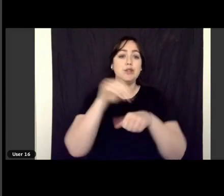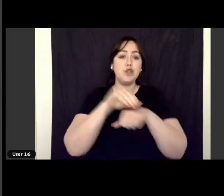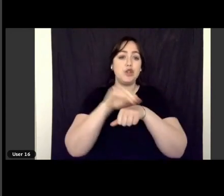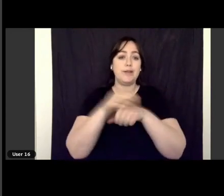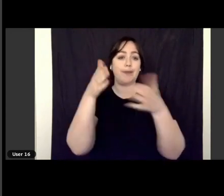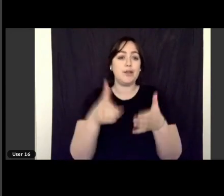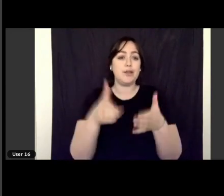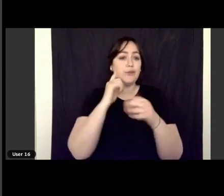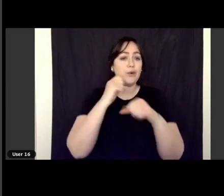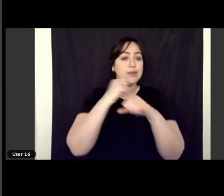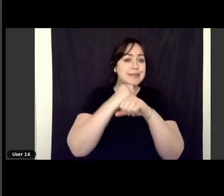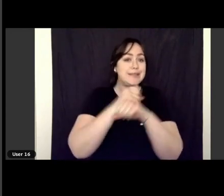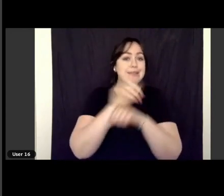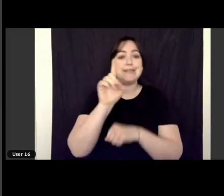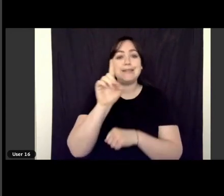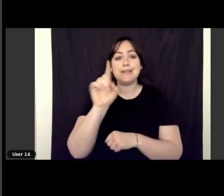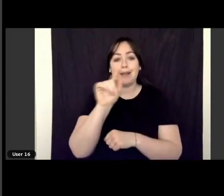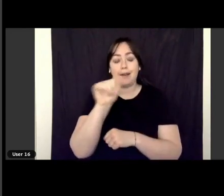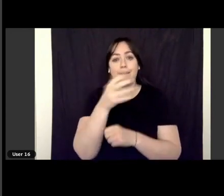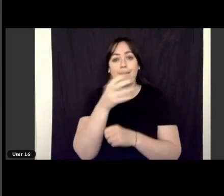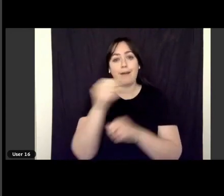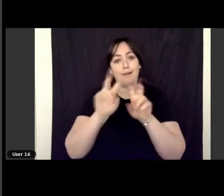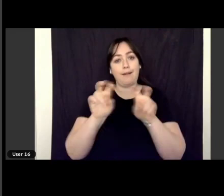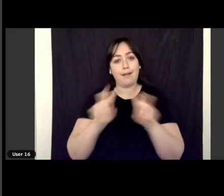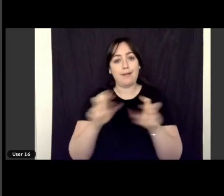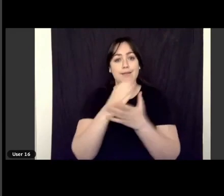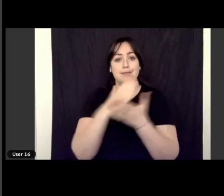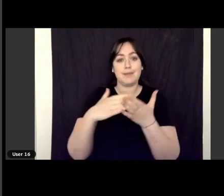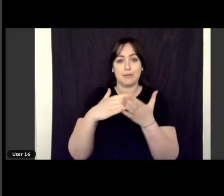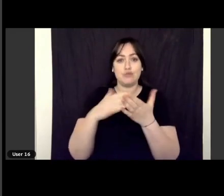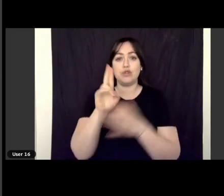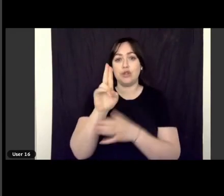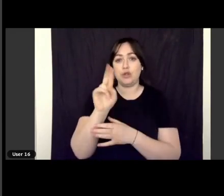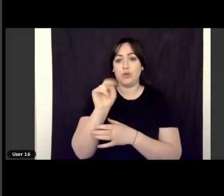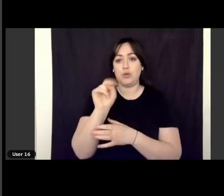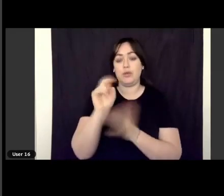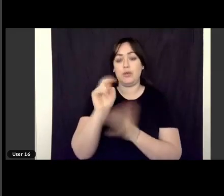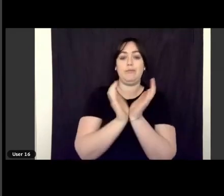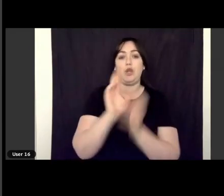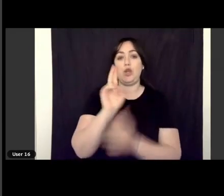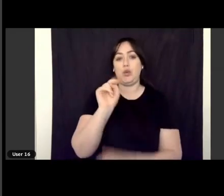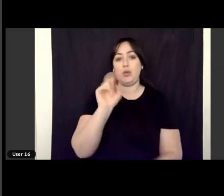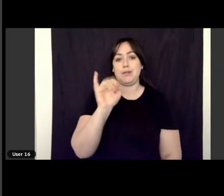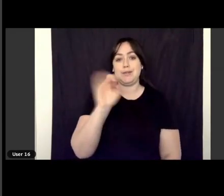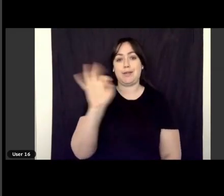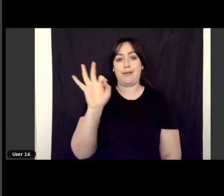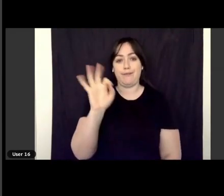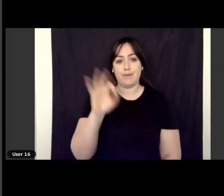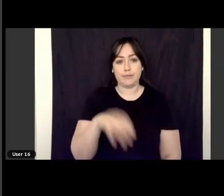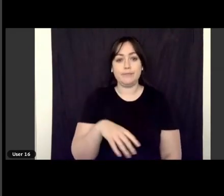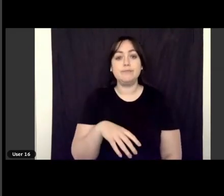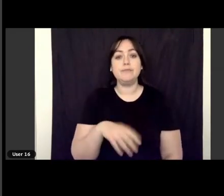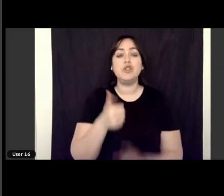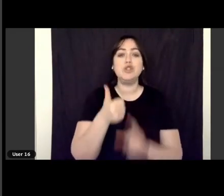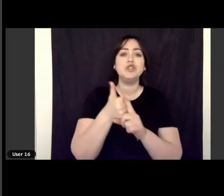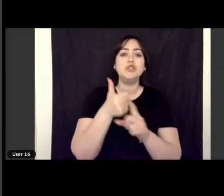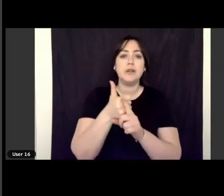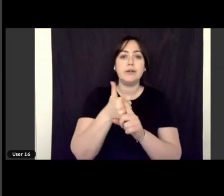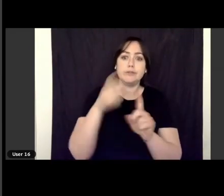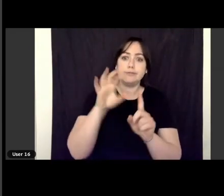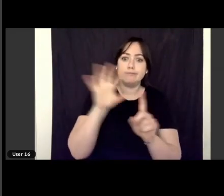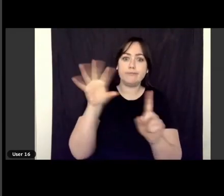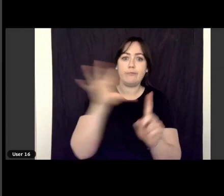for statistics, data, and analytics section at UNICEF. She's the focal point for data